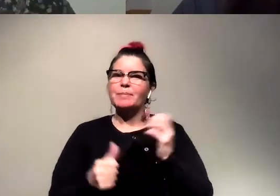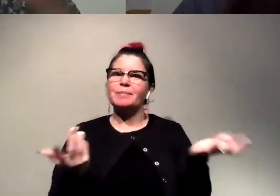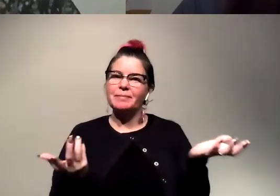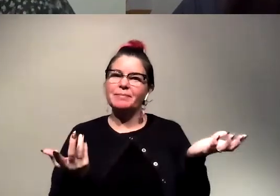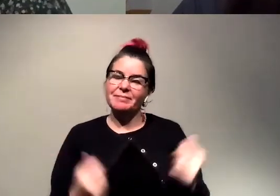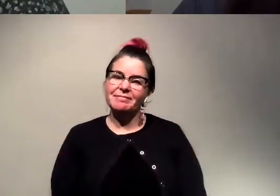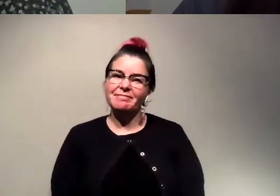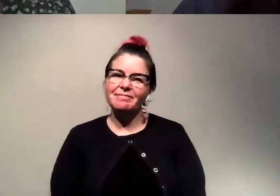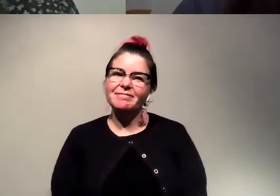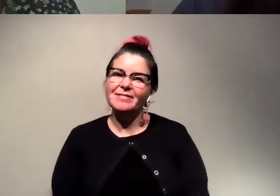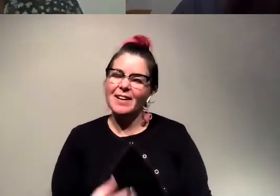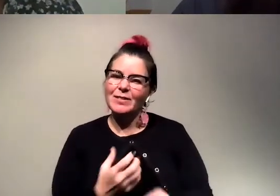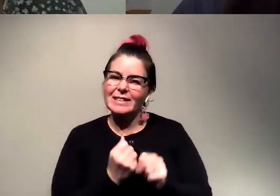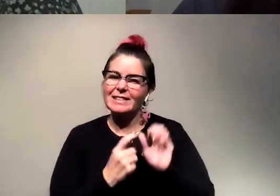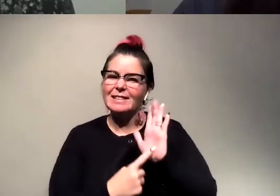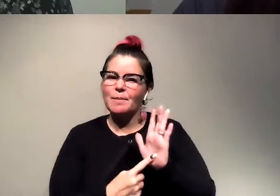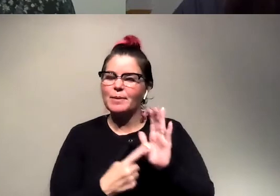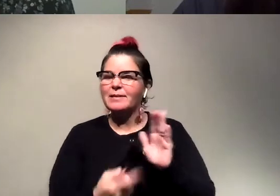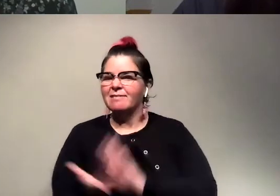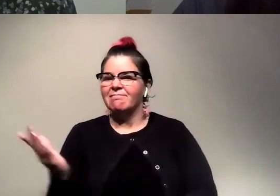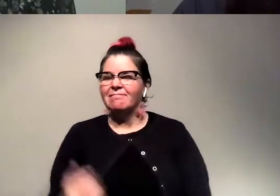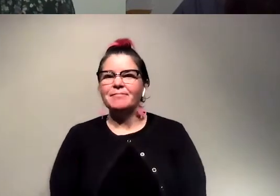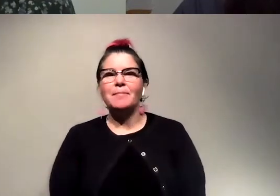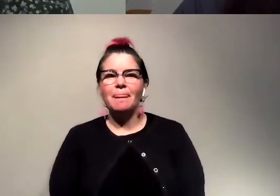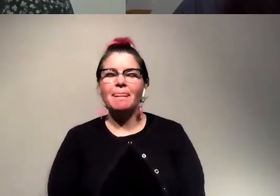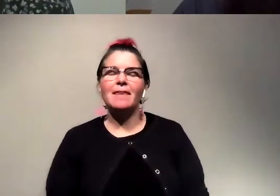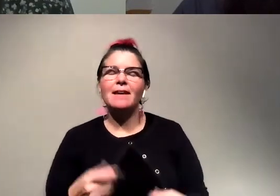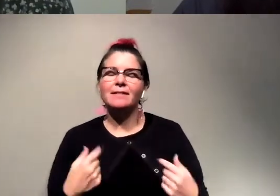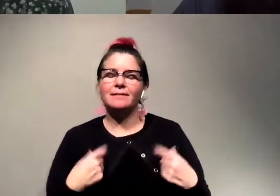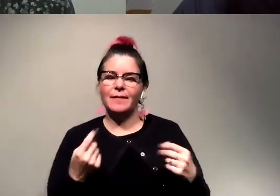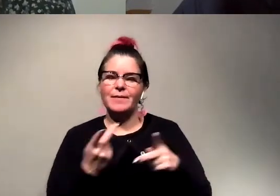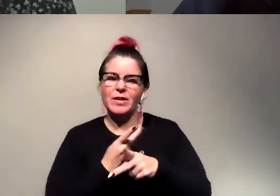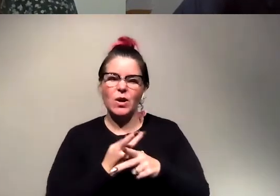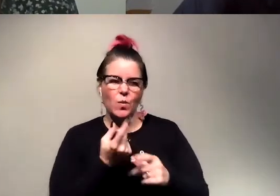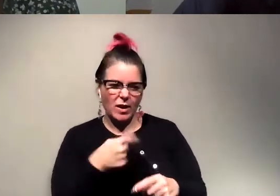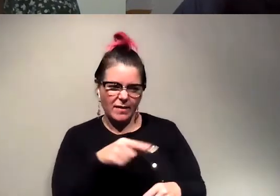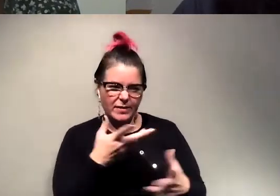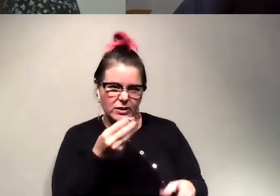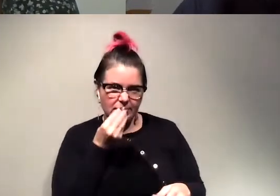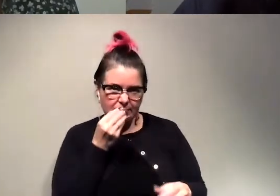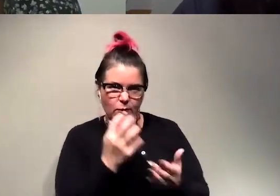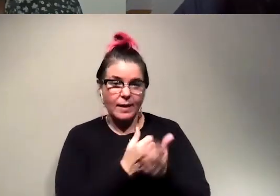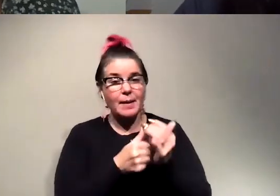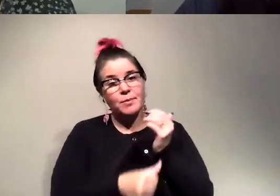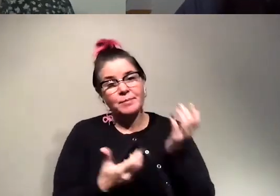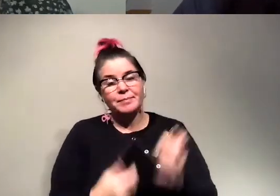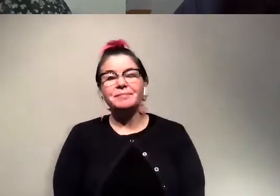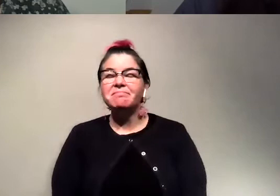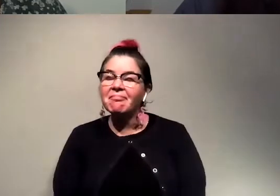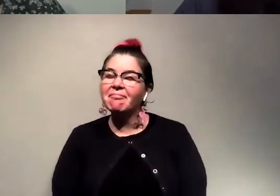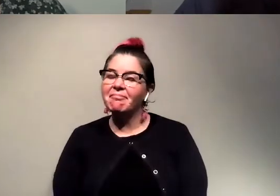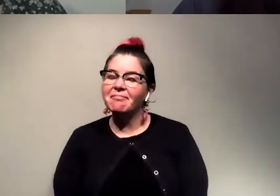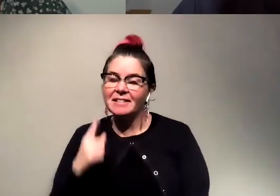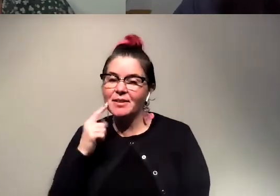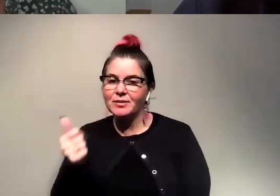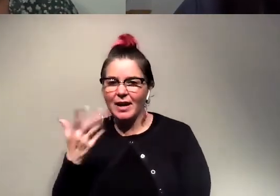can get the sample and go, because that's how I figure out what they eat. I collect their poop. Sounds good. I didn't know that you